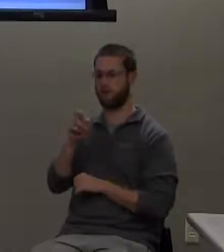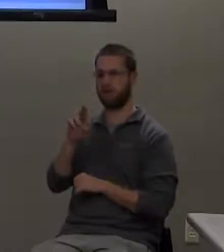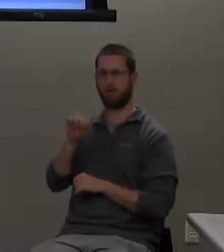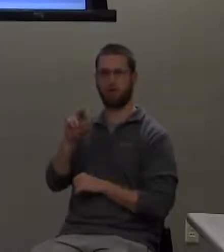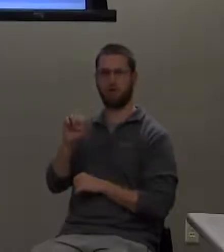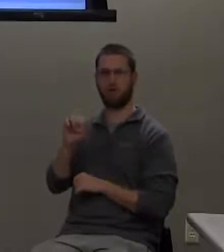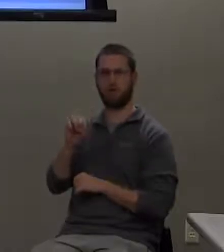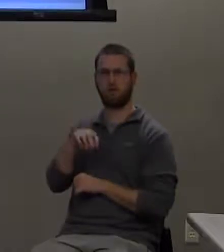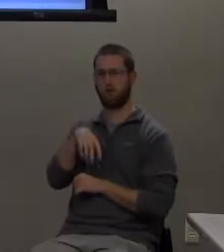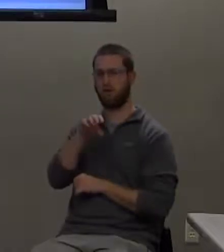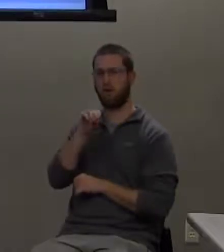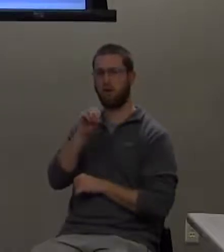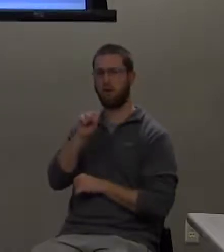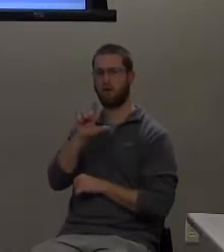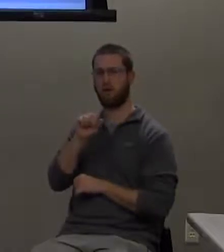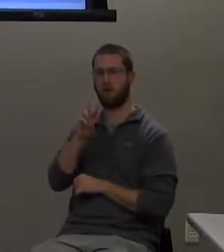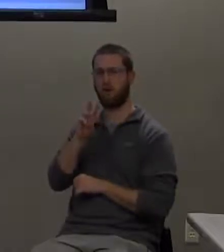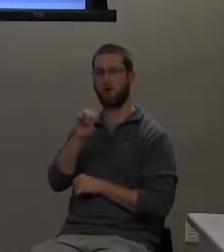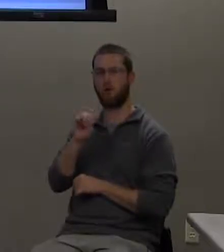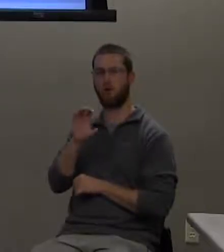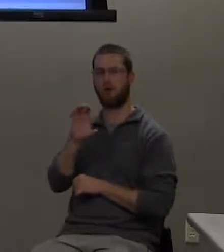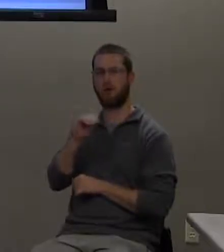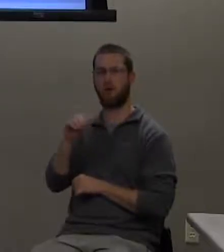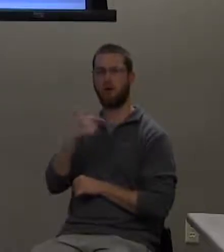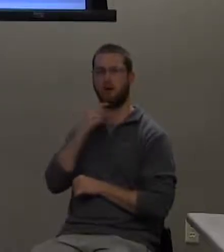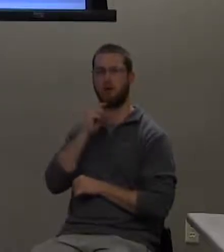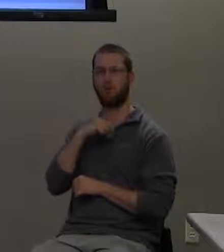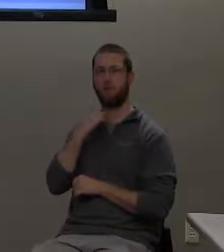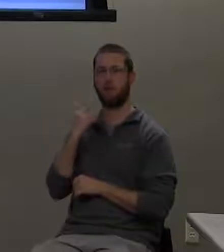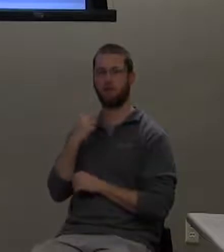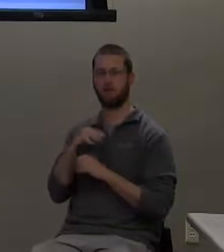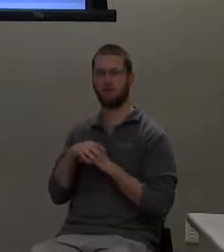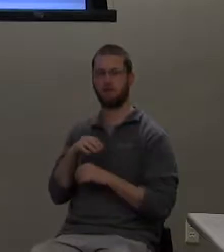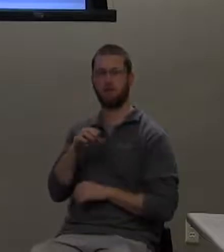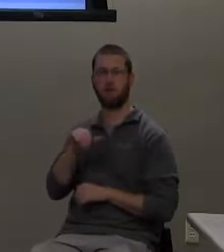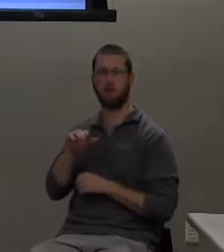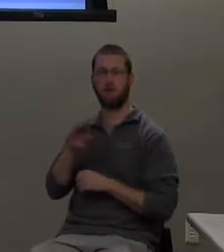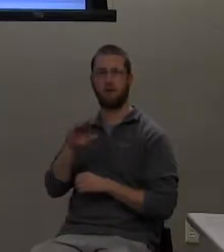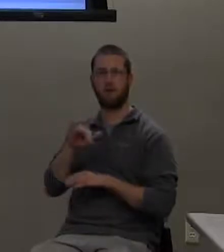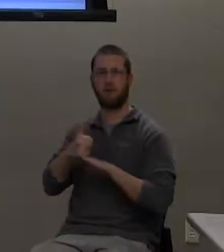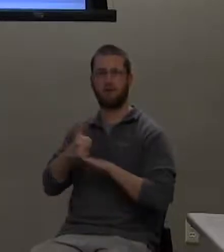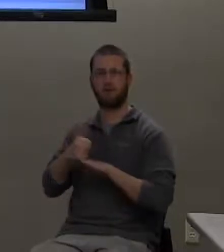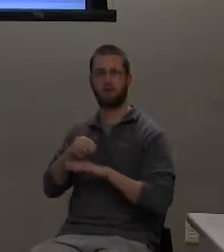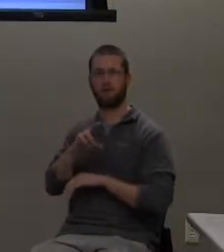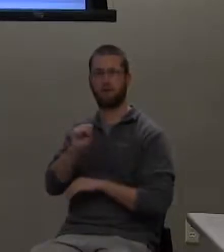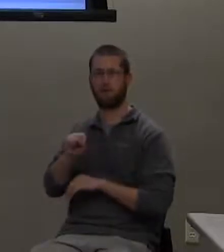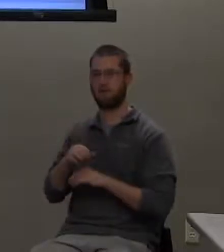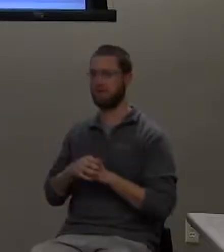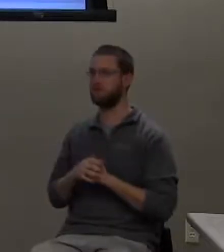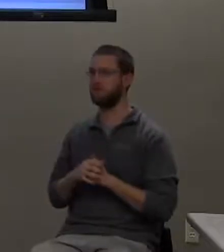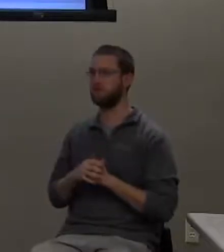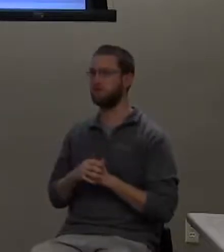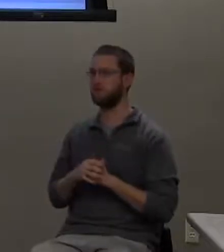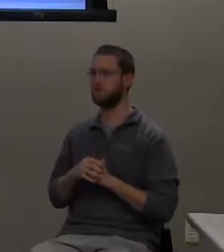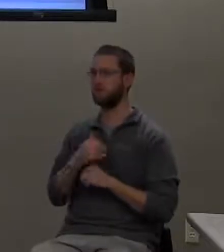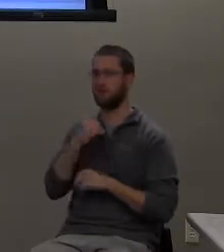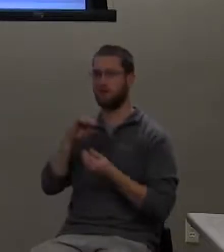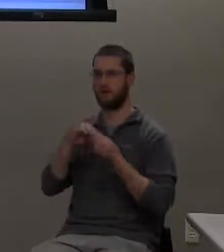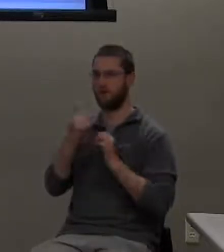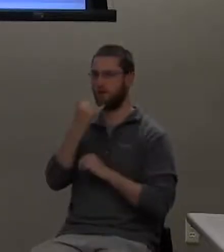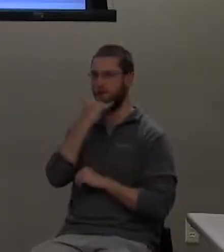one of the major, I believe, Marine Corps bases in the United States. They have, I'm going to get the number